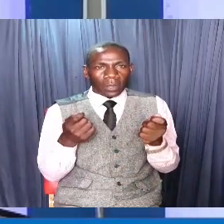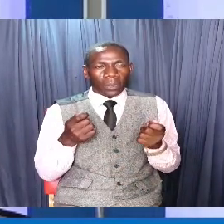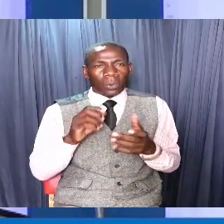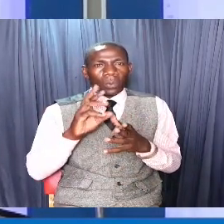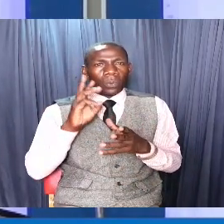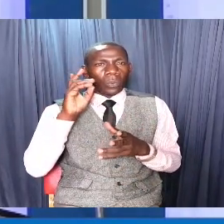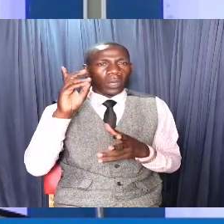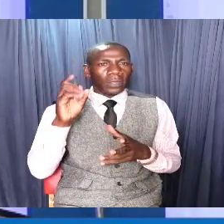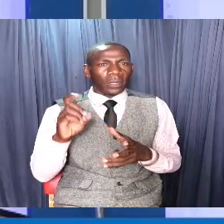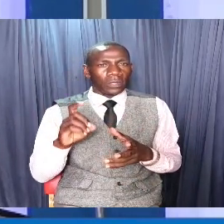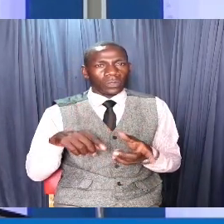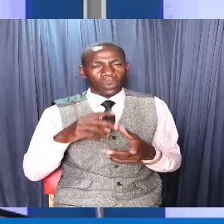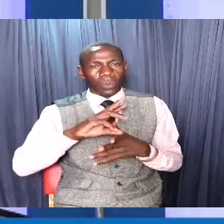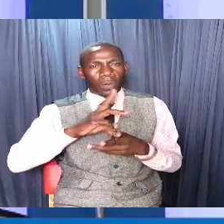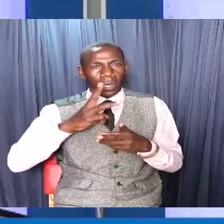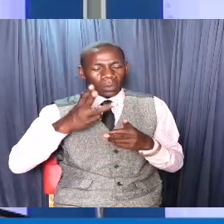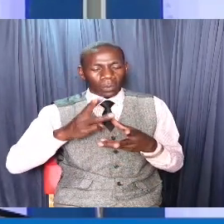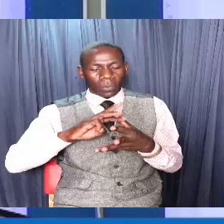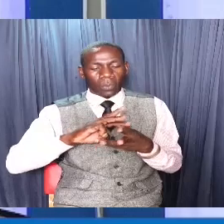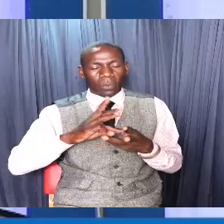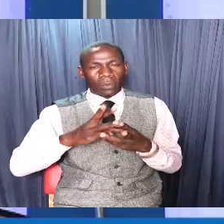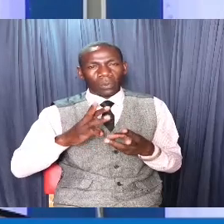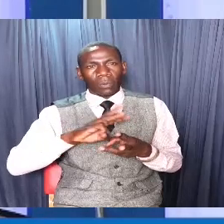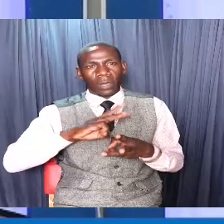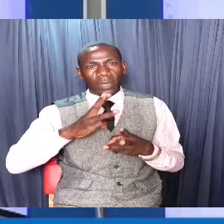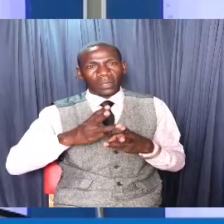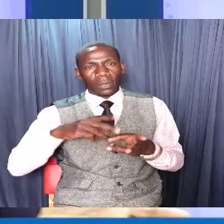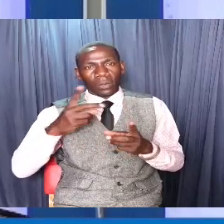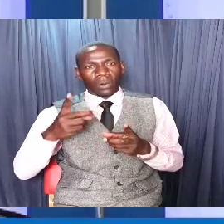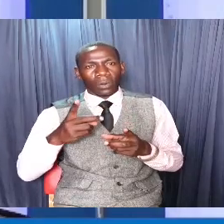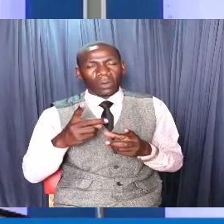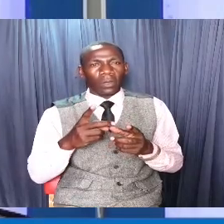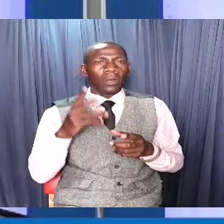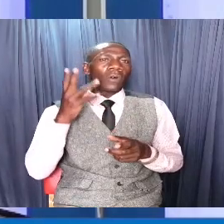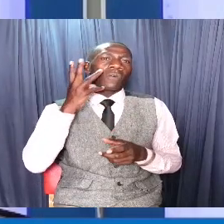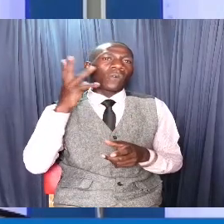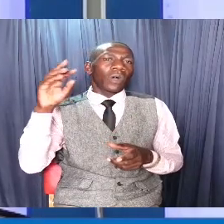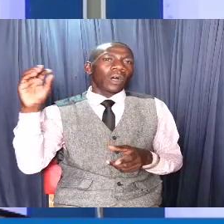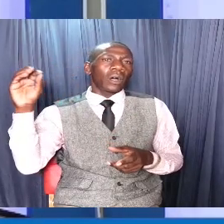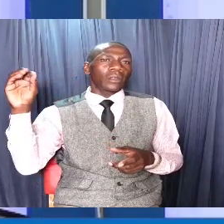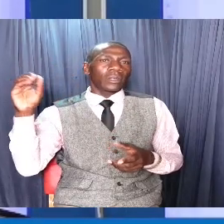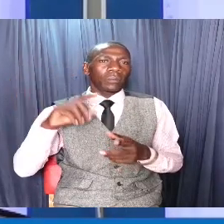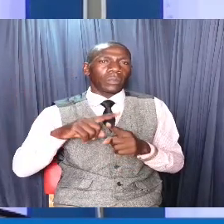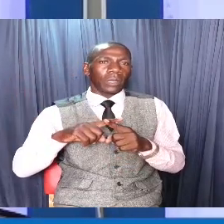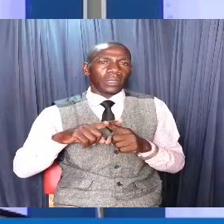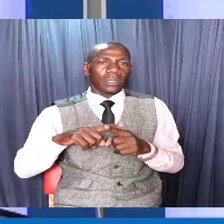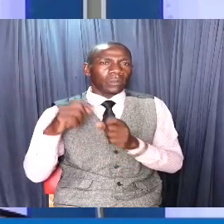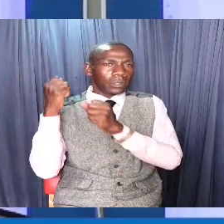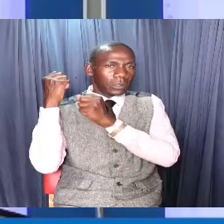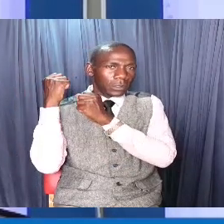Whether I should go or not. Wakaja wote. They came, all of them. Jimi ya ine na kitu. I don't know 400 and plus